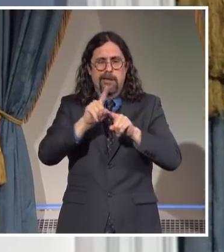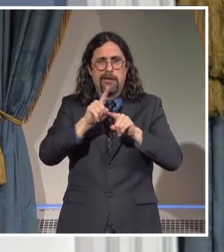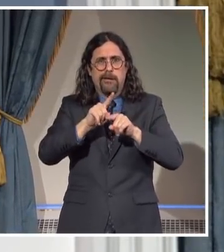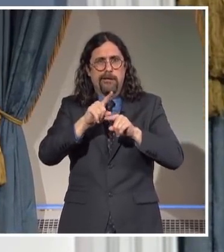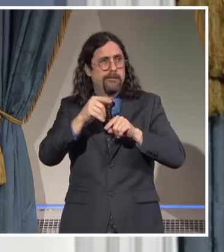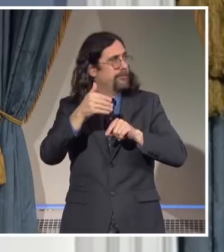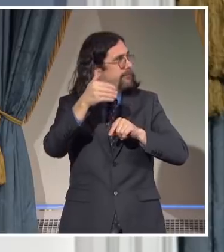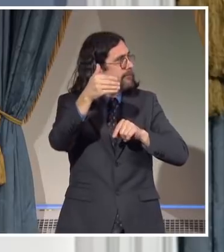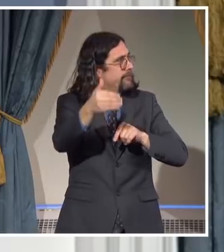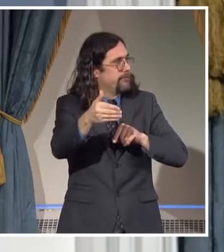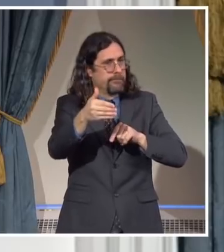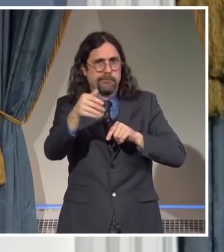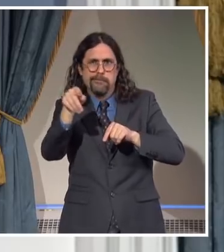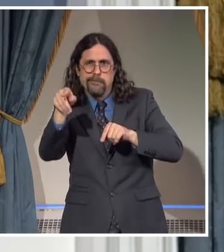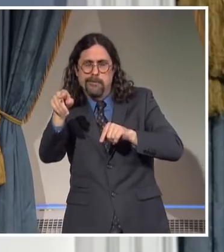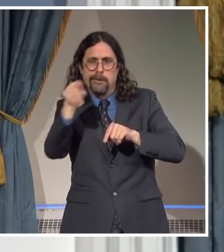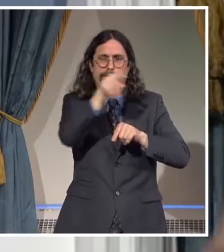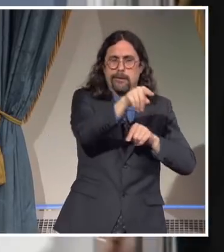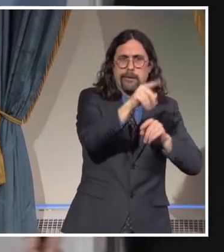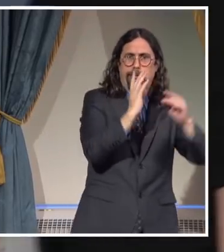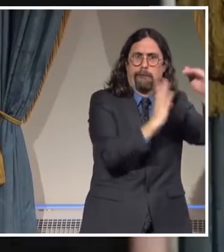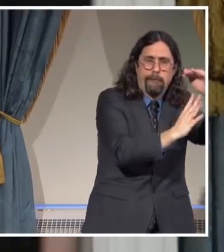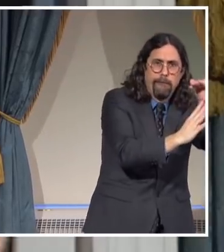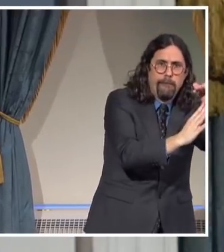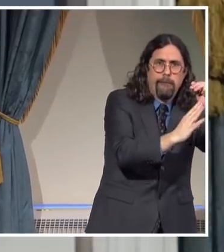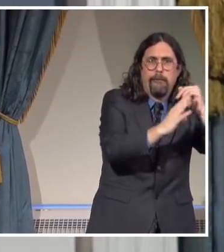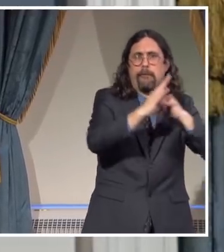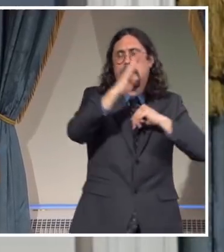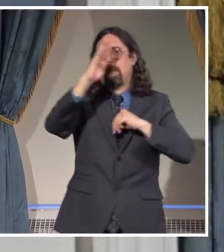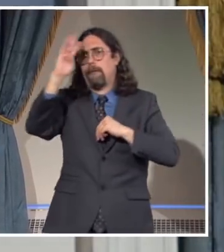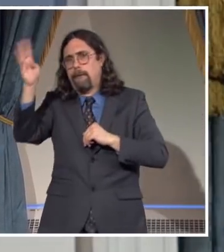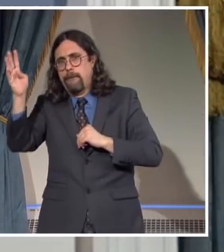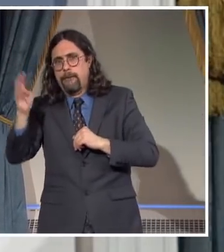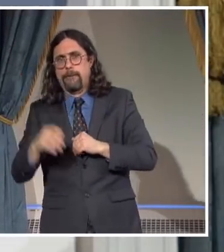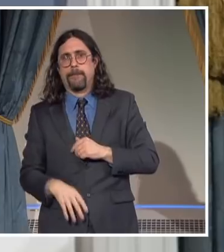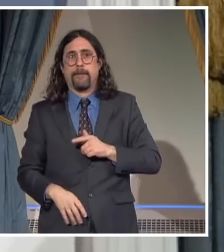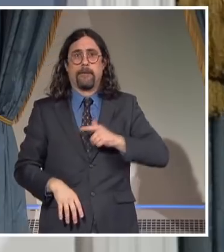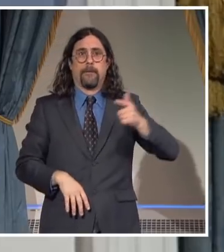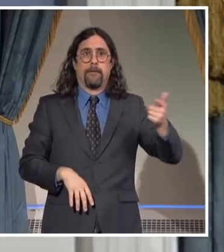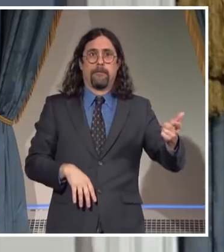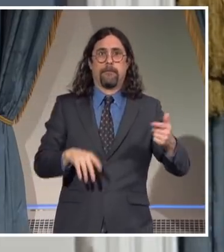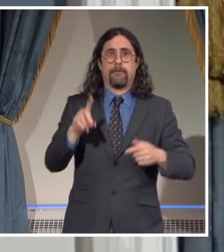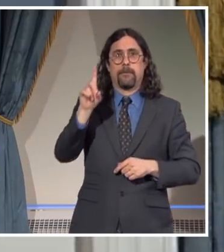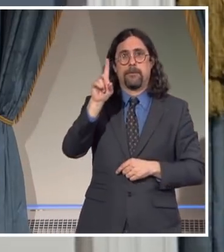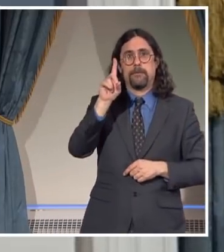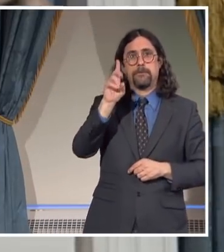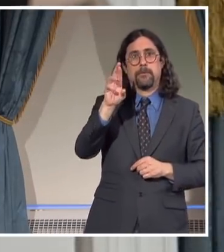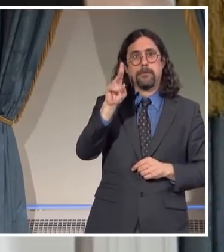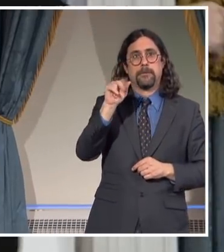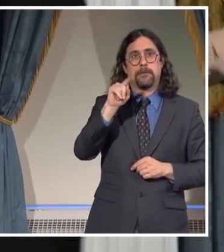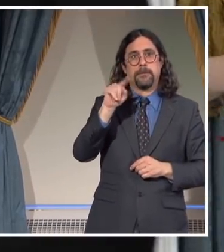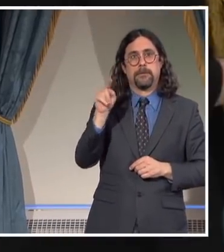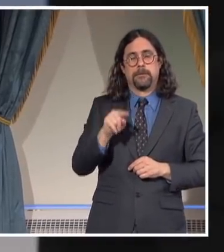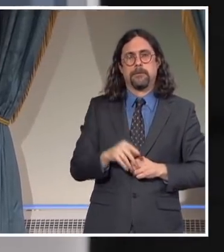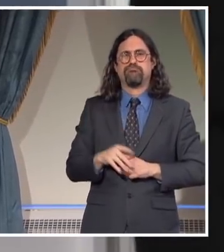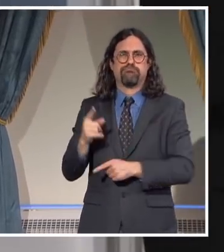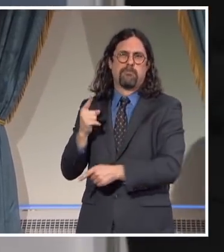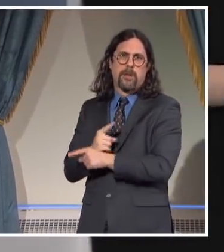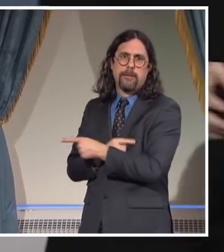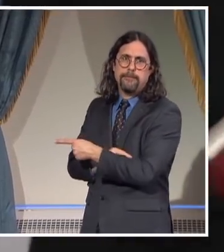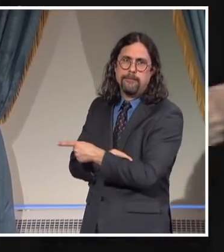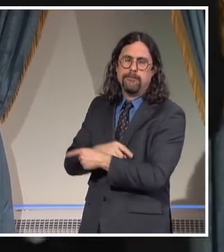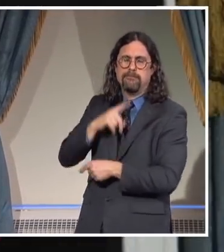been very heavily impacted. There are other hospitals in our public system, such as Coney Island, that haven't had very